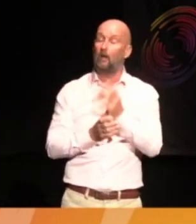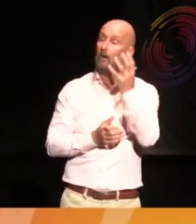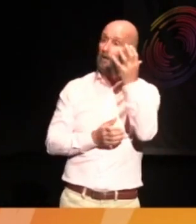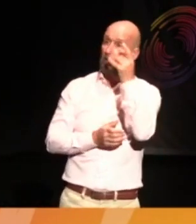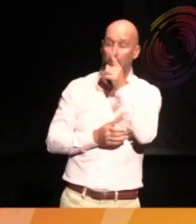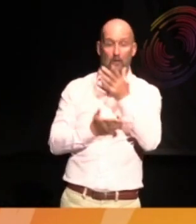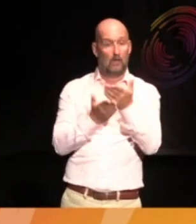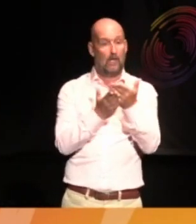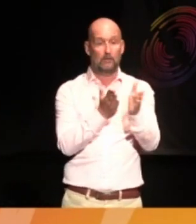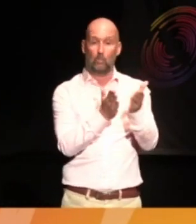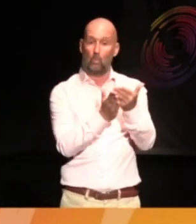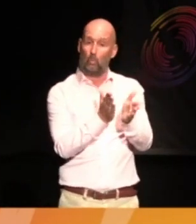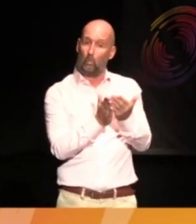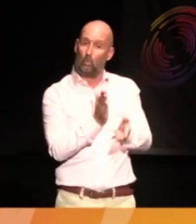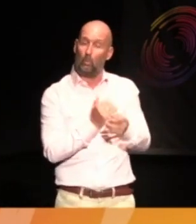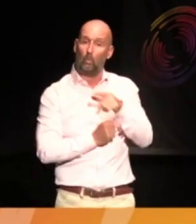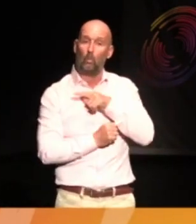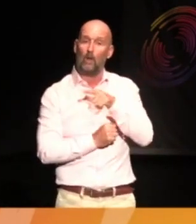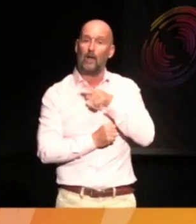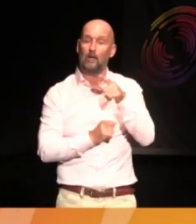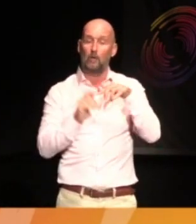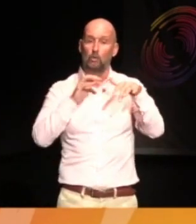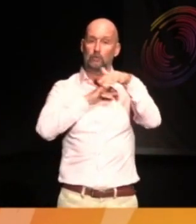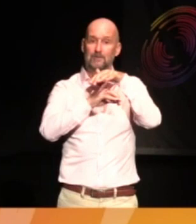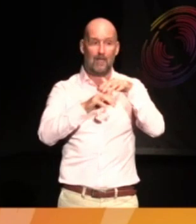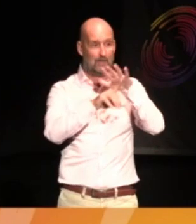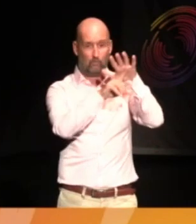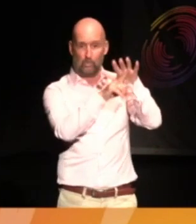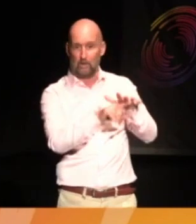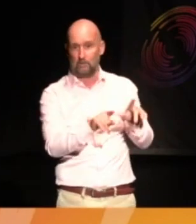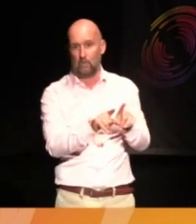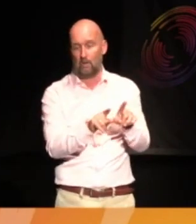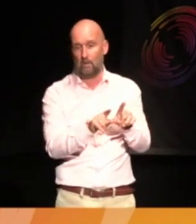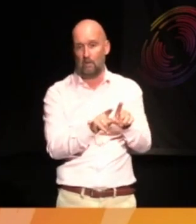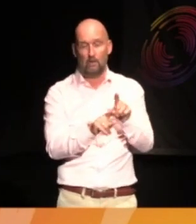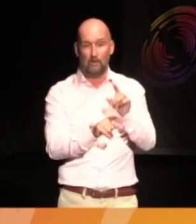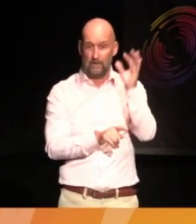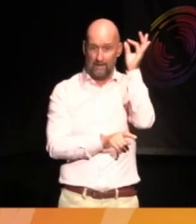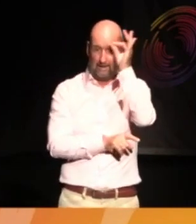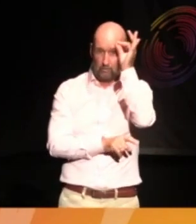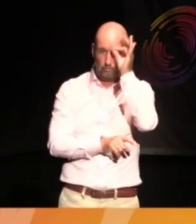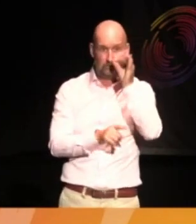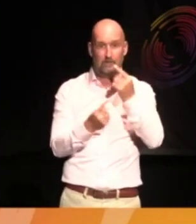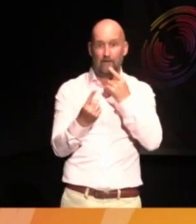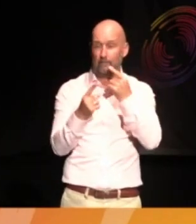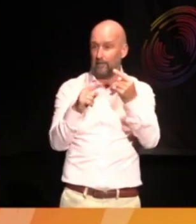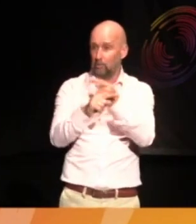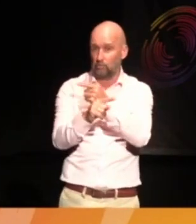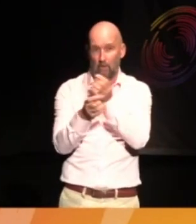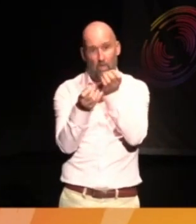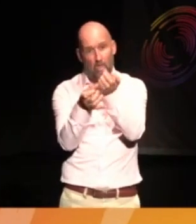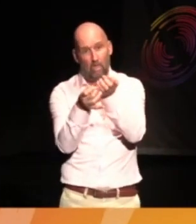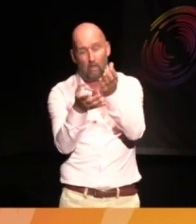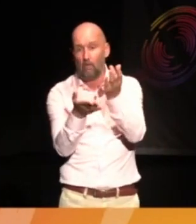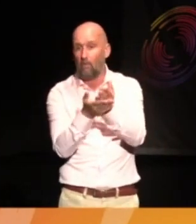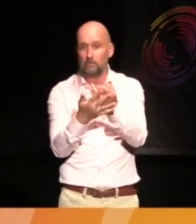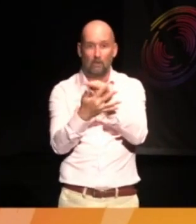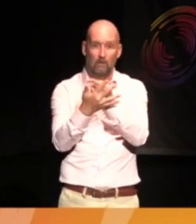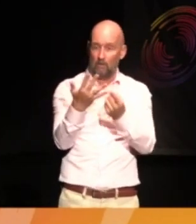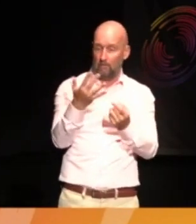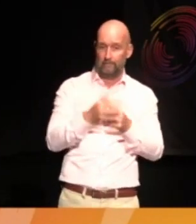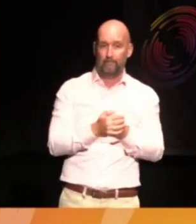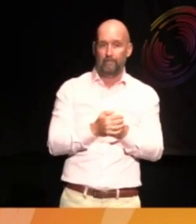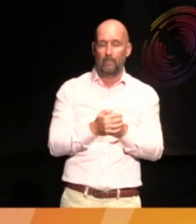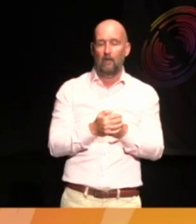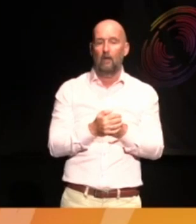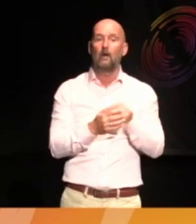is exacerbated by a wider societal prejudice, inaction, ignorance, disinformation, and othering. I also heard